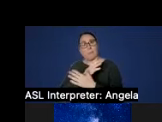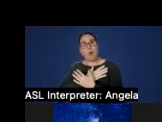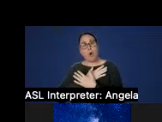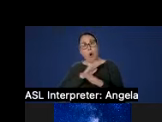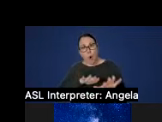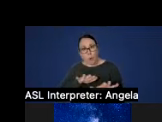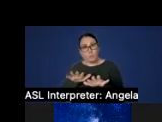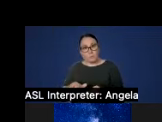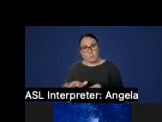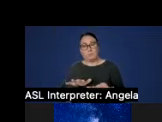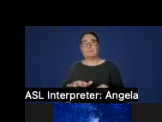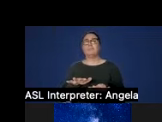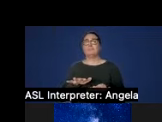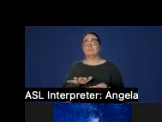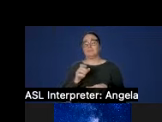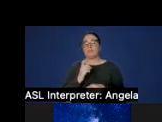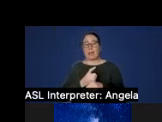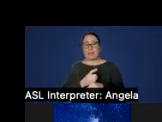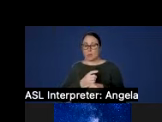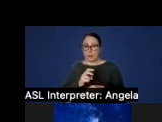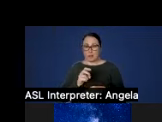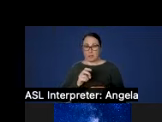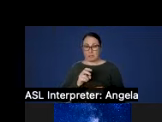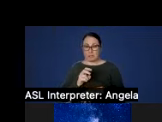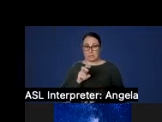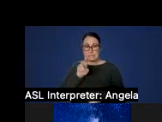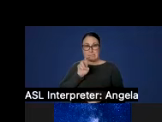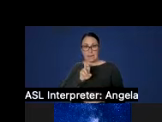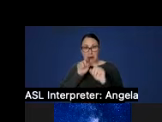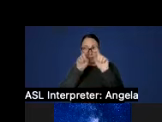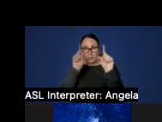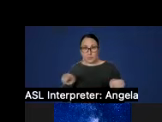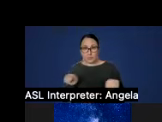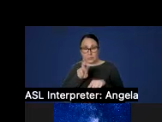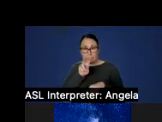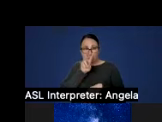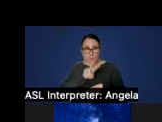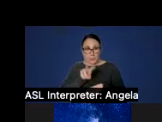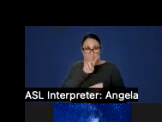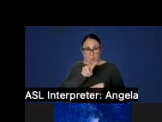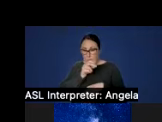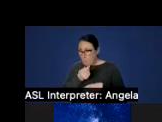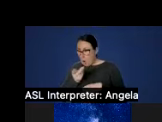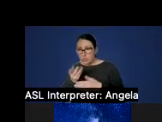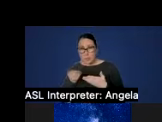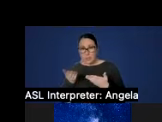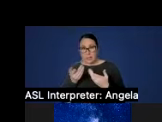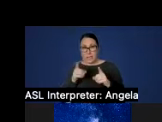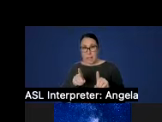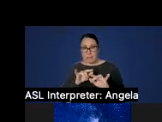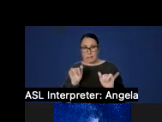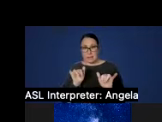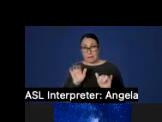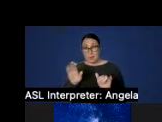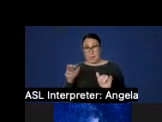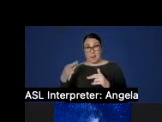this screen and, you know, on the phone. And so they have multiple things going on at once. So knowing that their role also and kind of